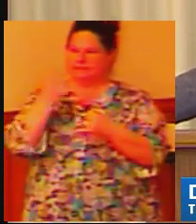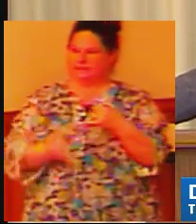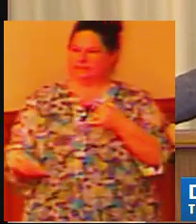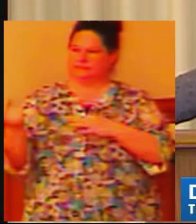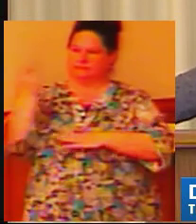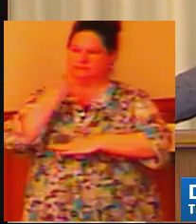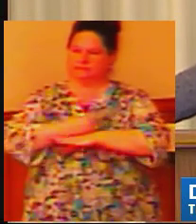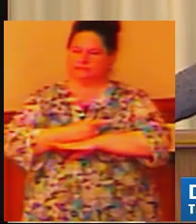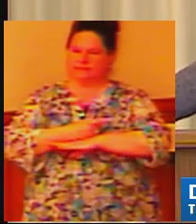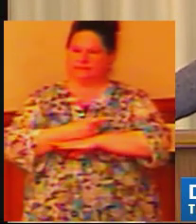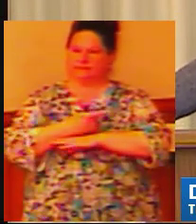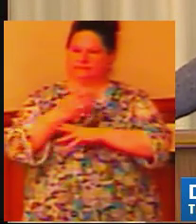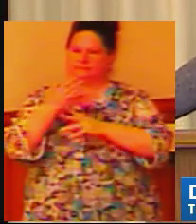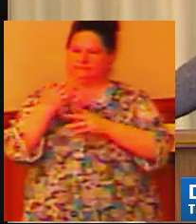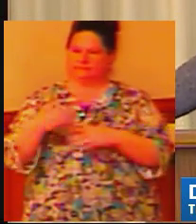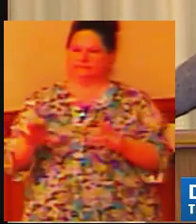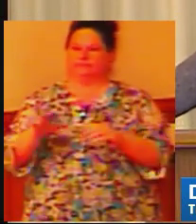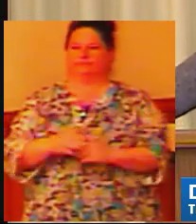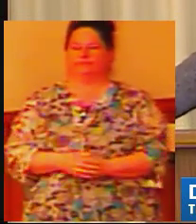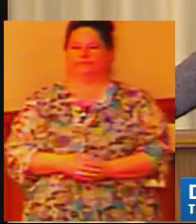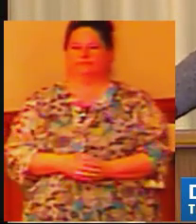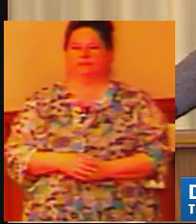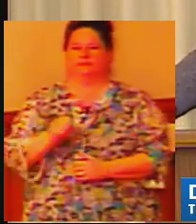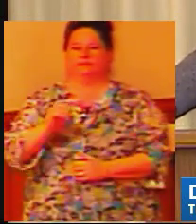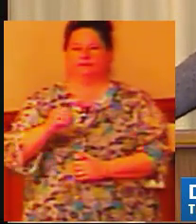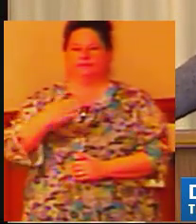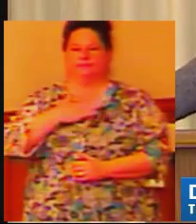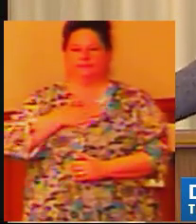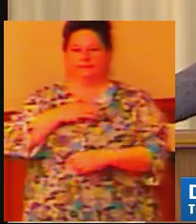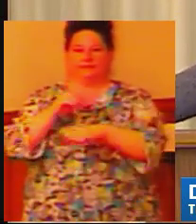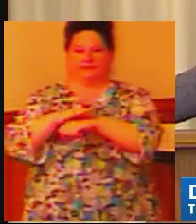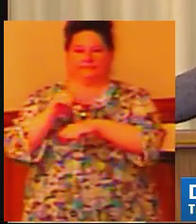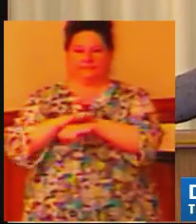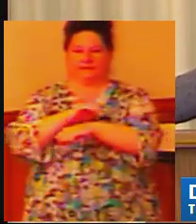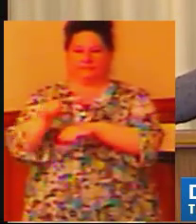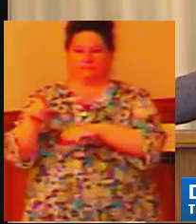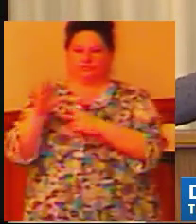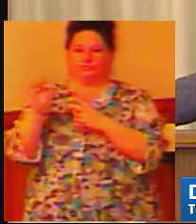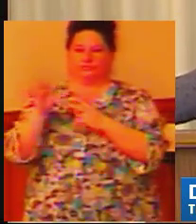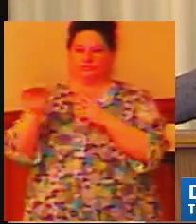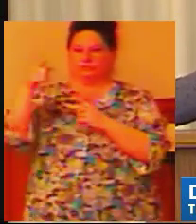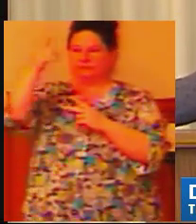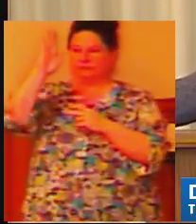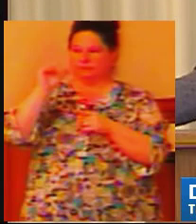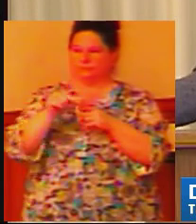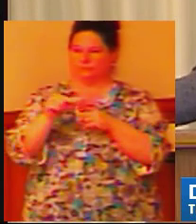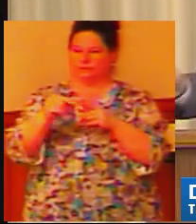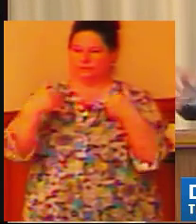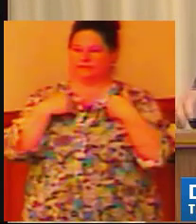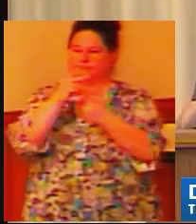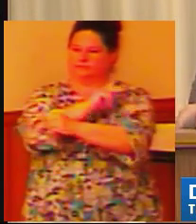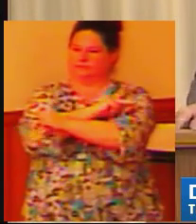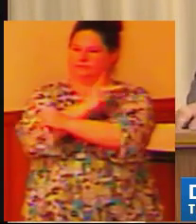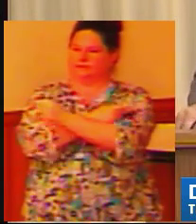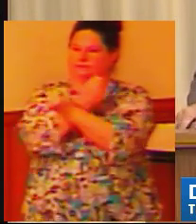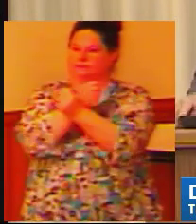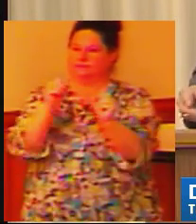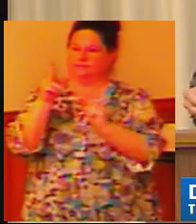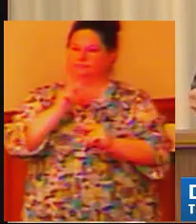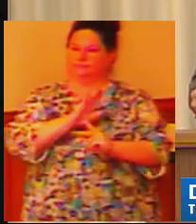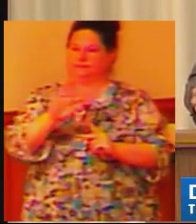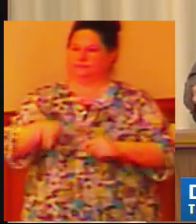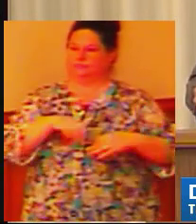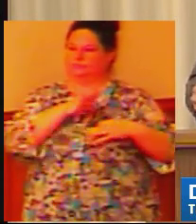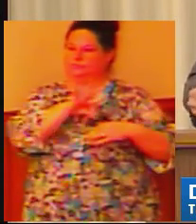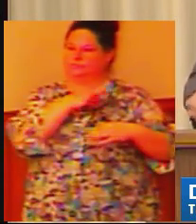day. And that's it. So, my advice to you is choose God's word. It has the power to save men's souls.